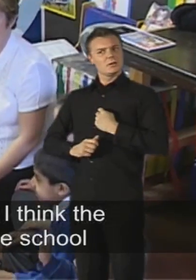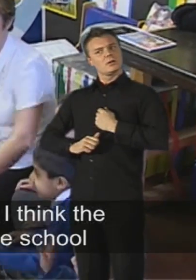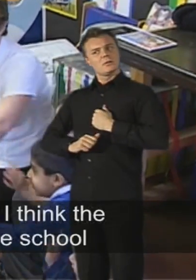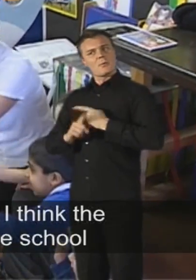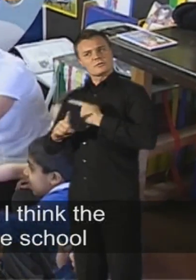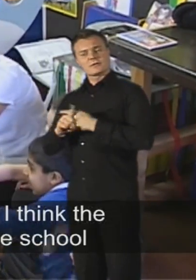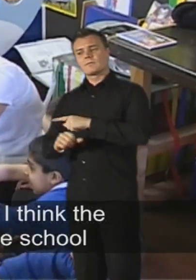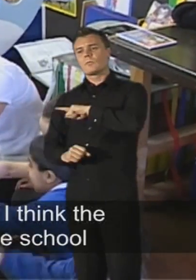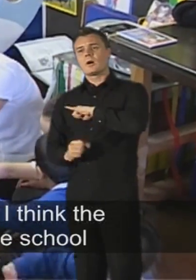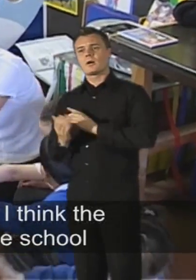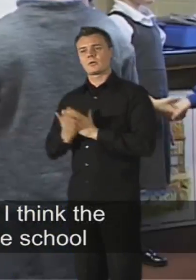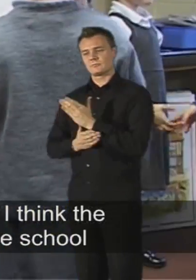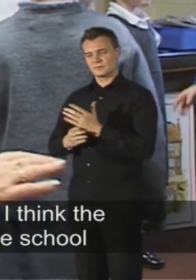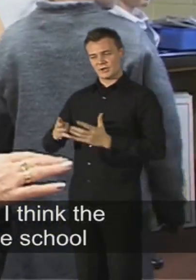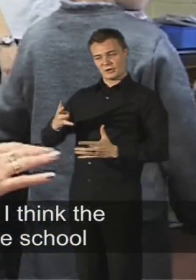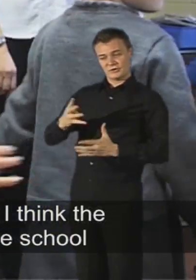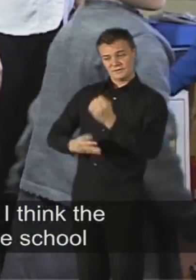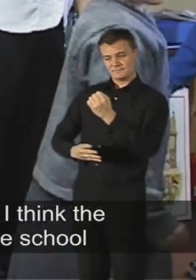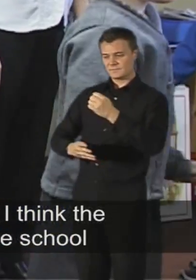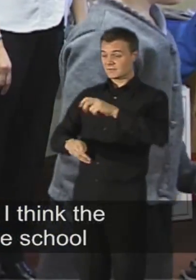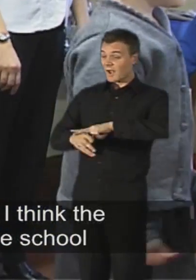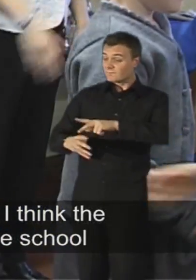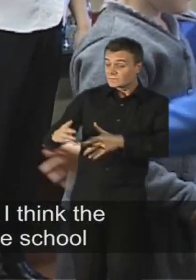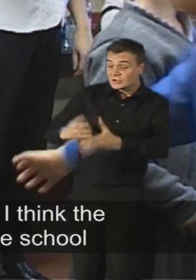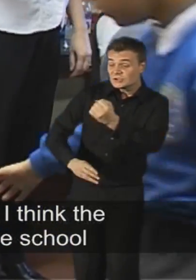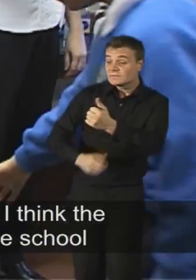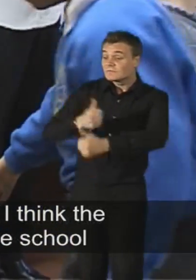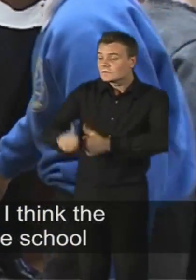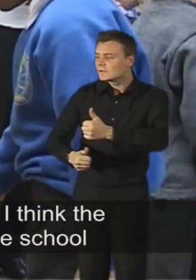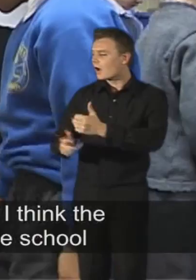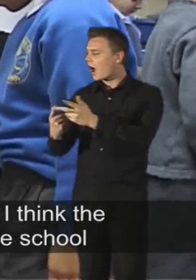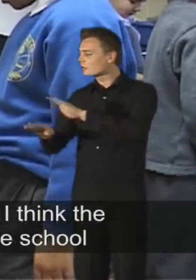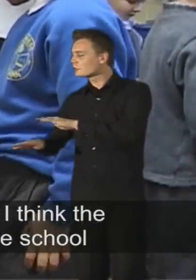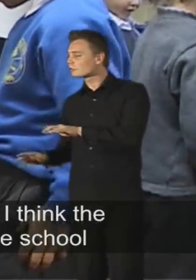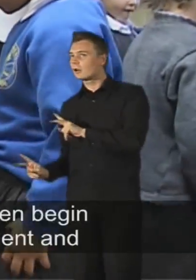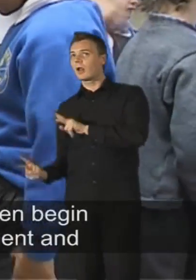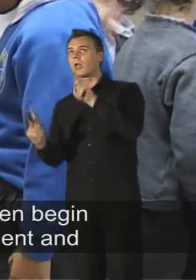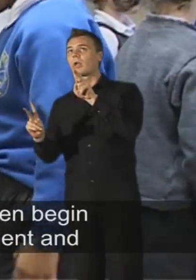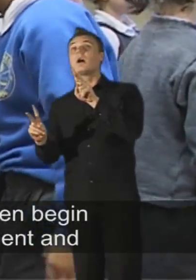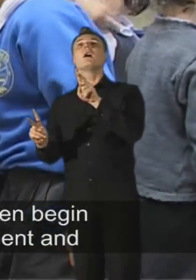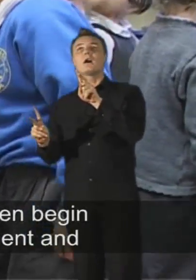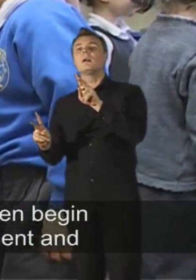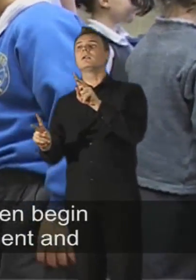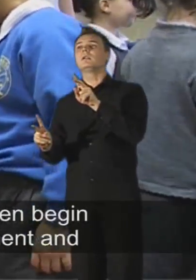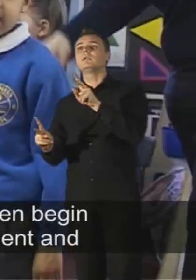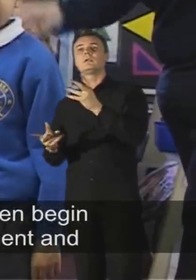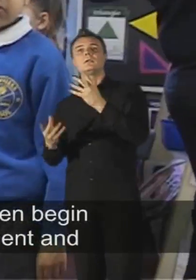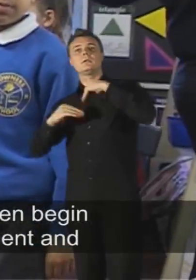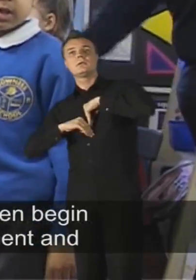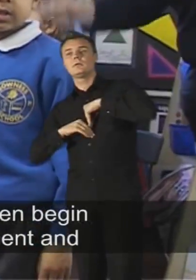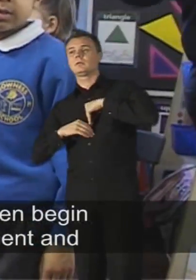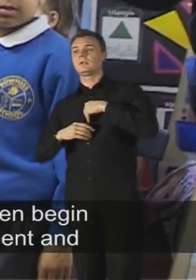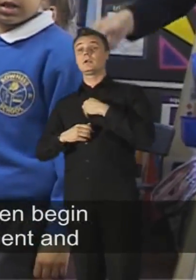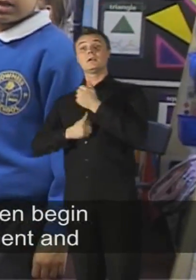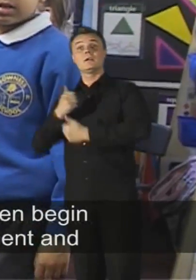that achievement is recognised by staff, I think the other children in the class and in the school actually pick up on that, and